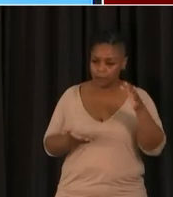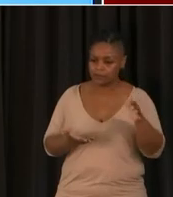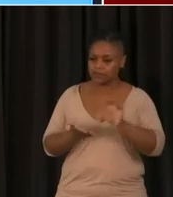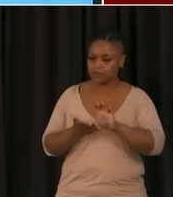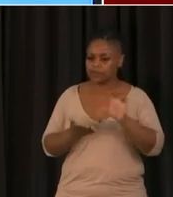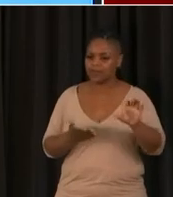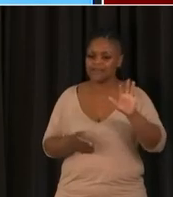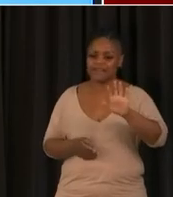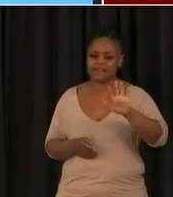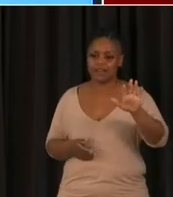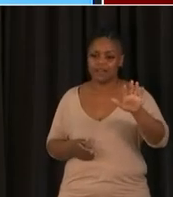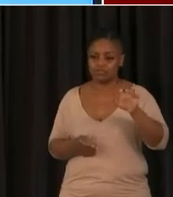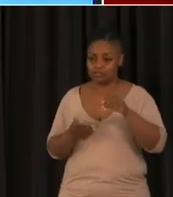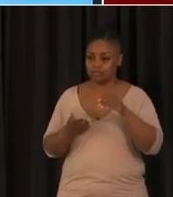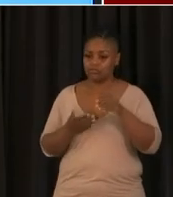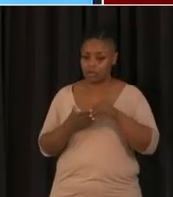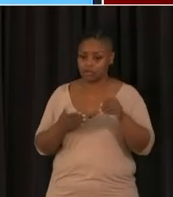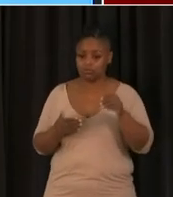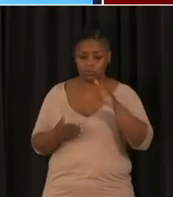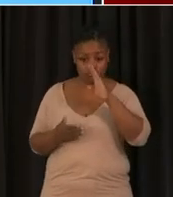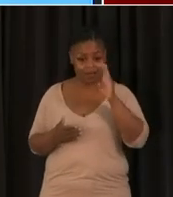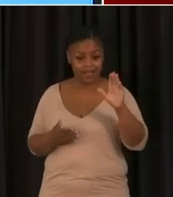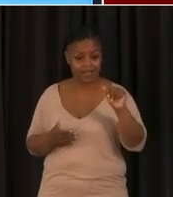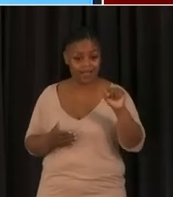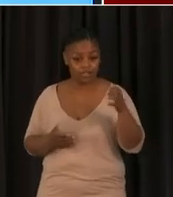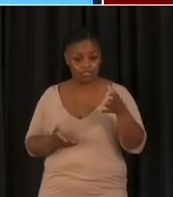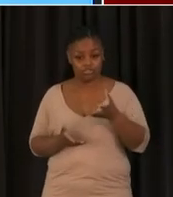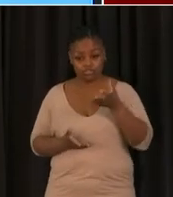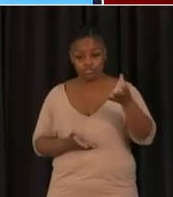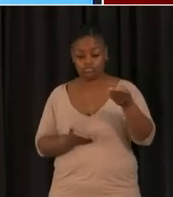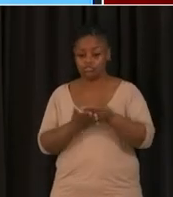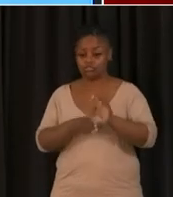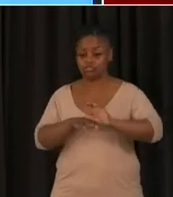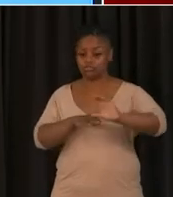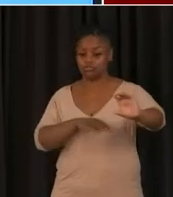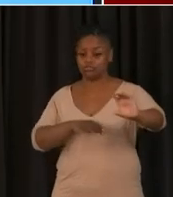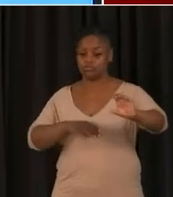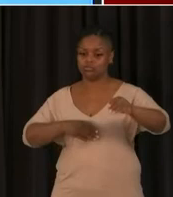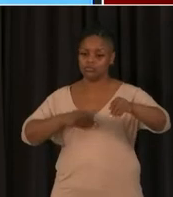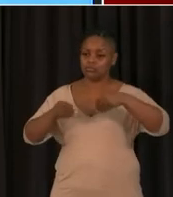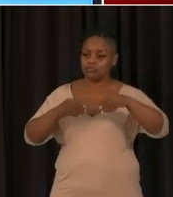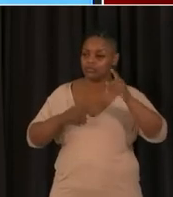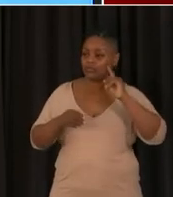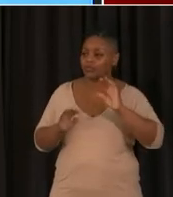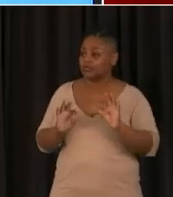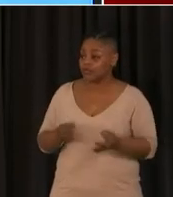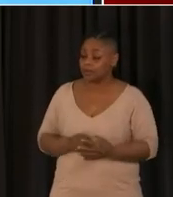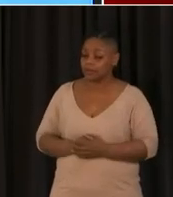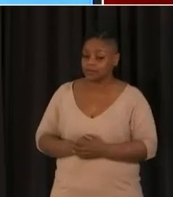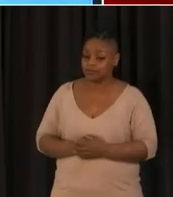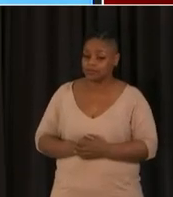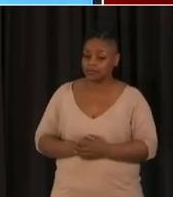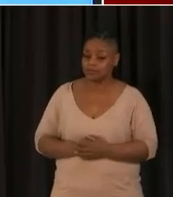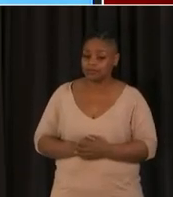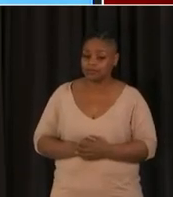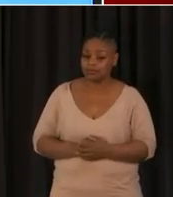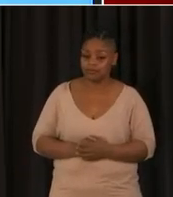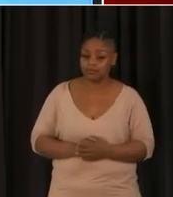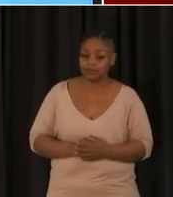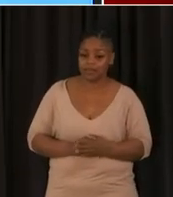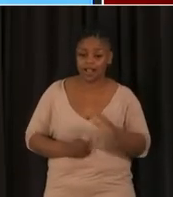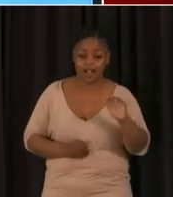times more likely to use high-cost alternative financial service loans like payday and auto title loans. So our last slide kind of